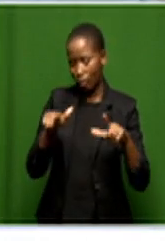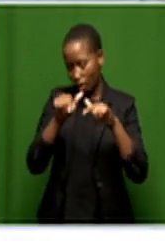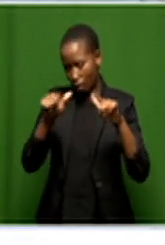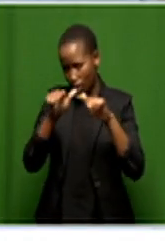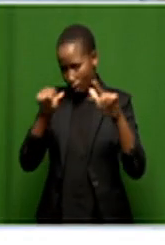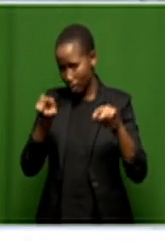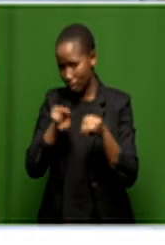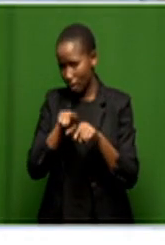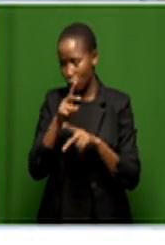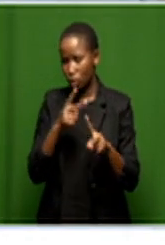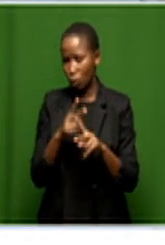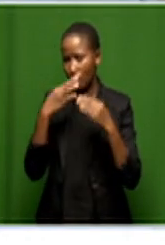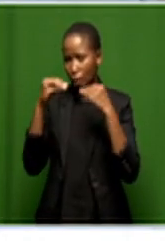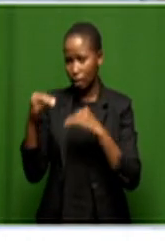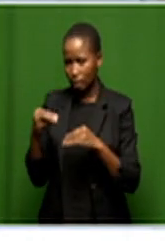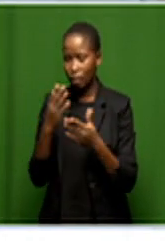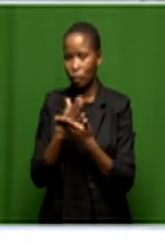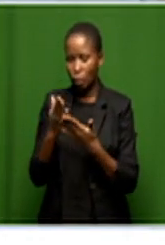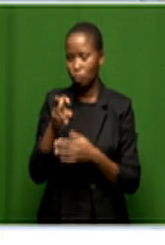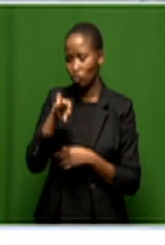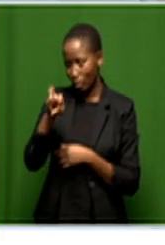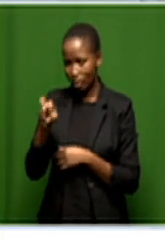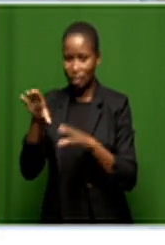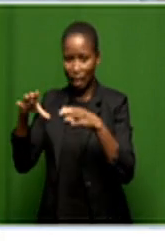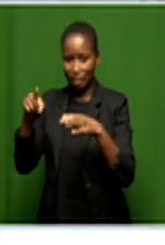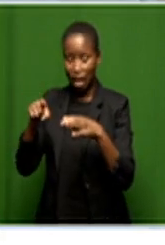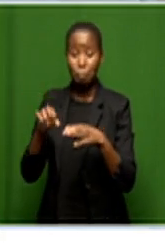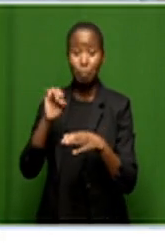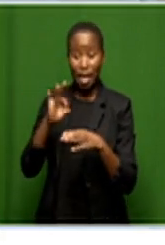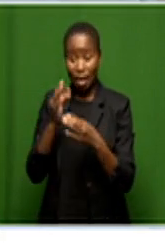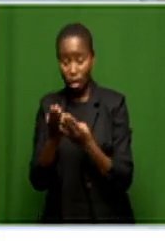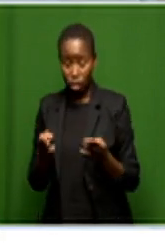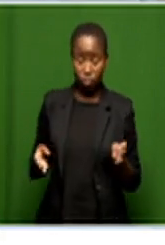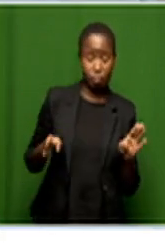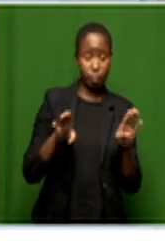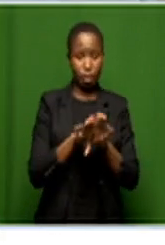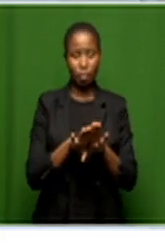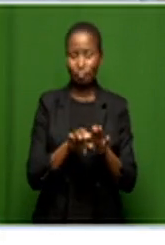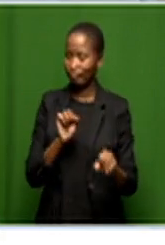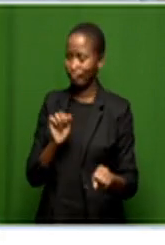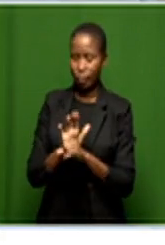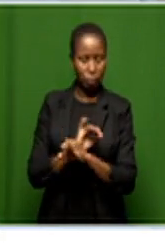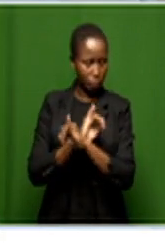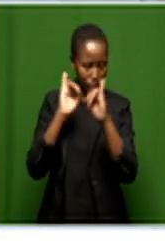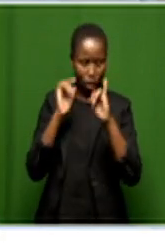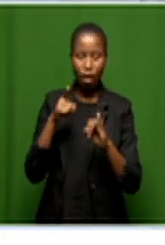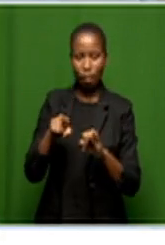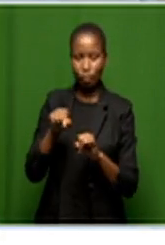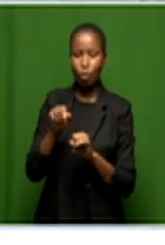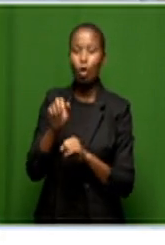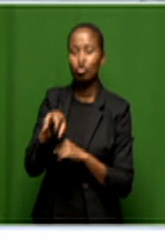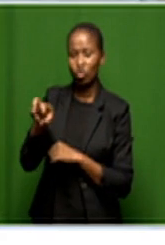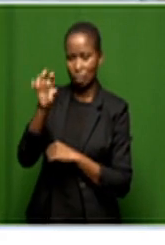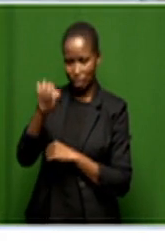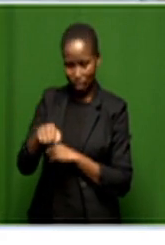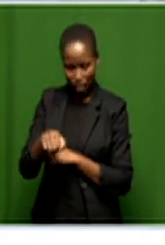of business that the tourism sector is able to do. So the higher the lockdown, the more stringent it is and the impact is bigger on the sector. So lockdown